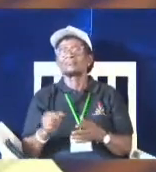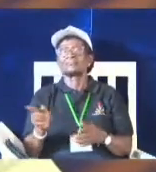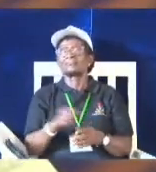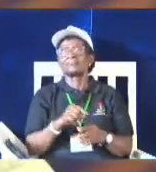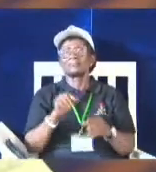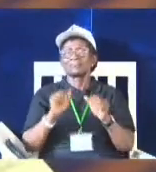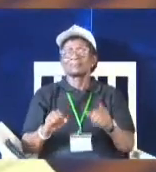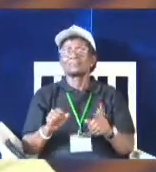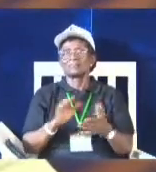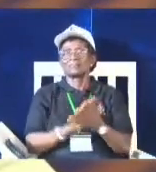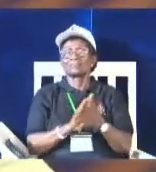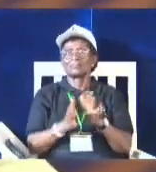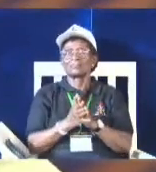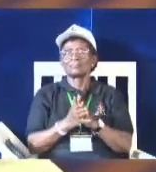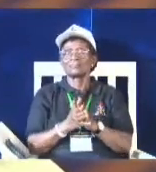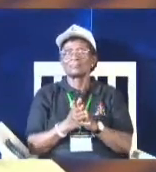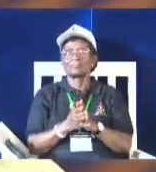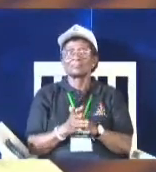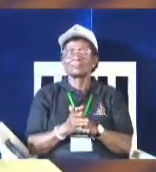You can become